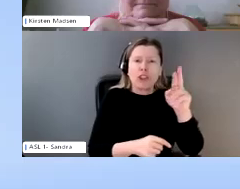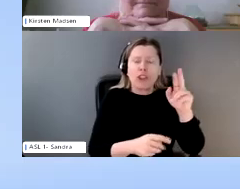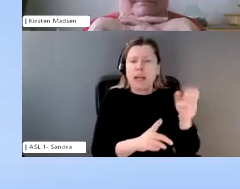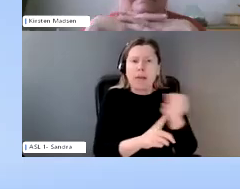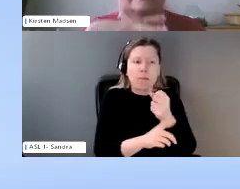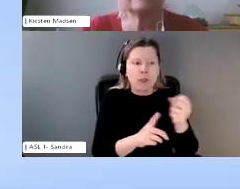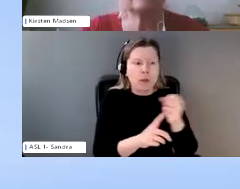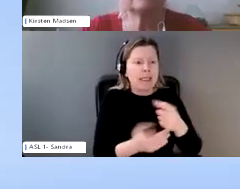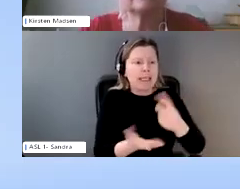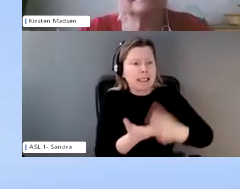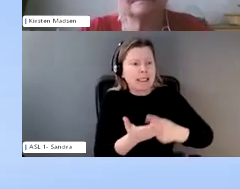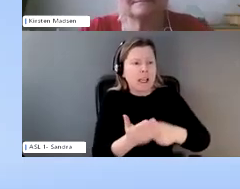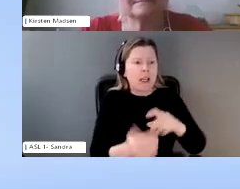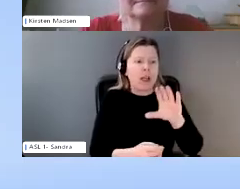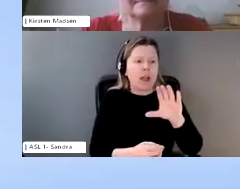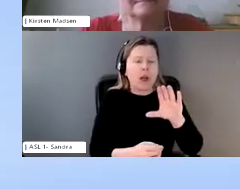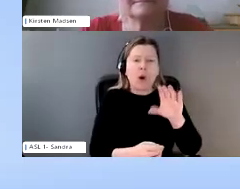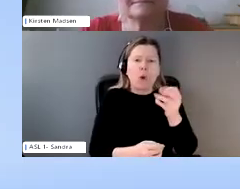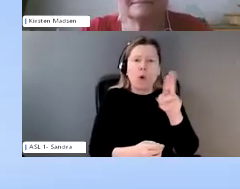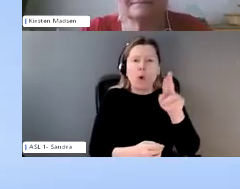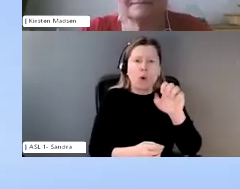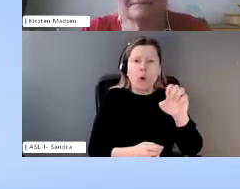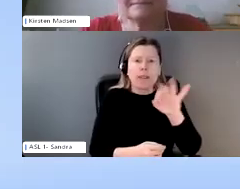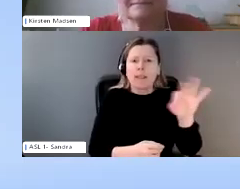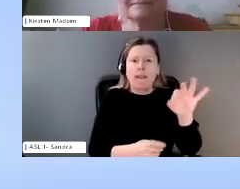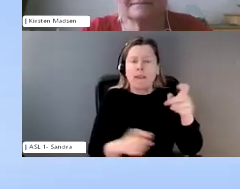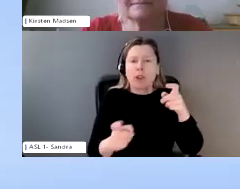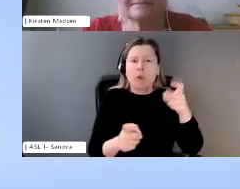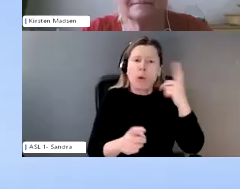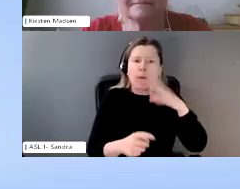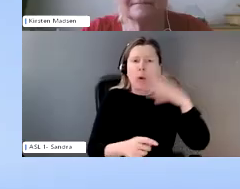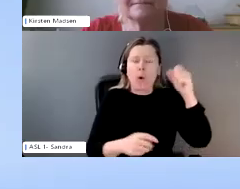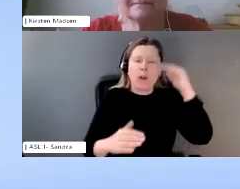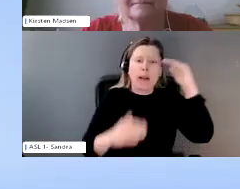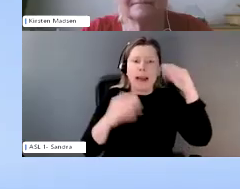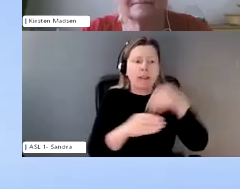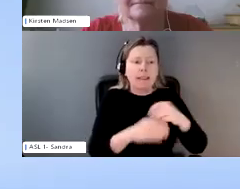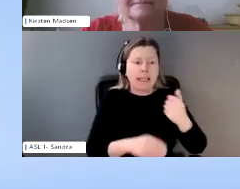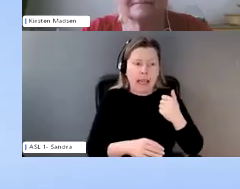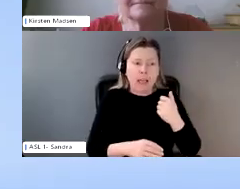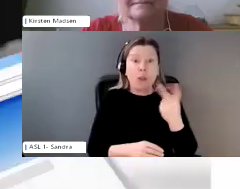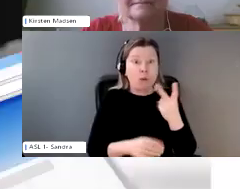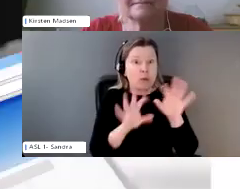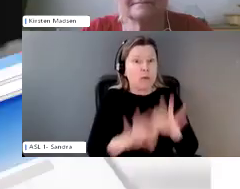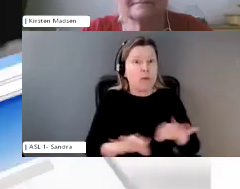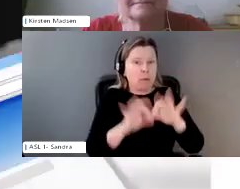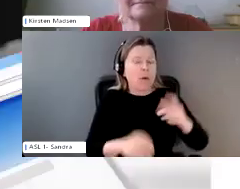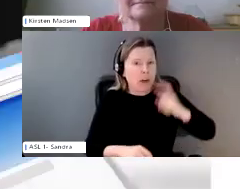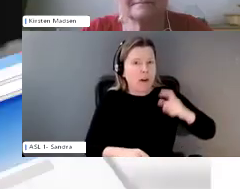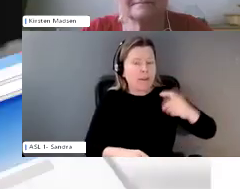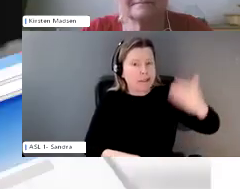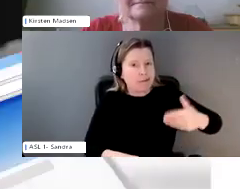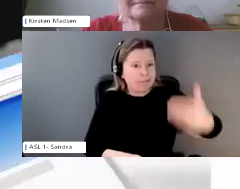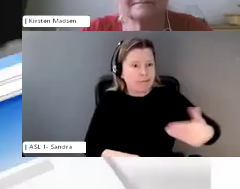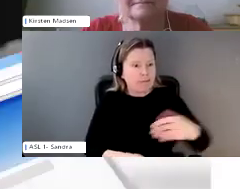coercive control of older adults in Canada. Those will be two important conferences that are coming up.